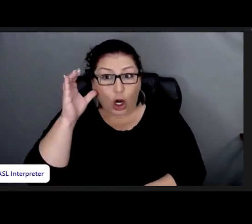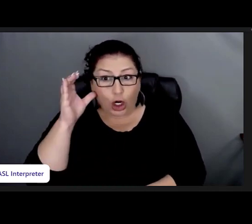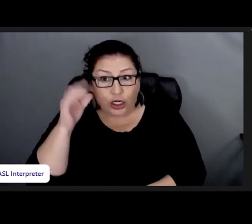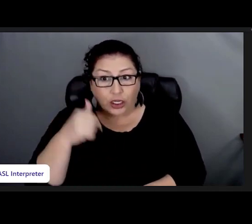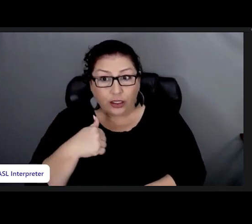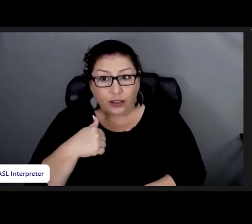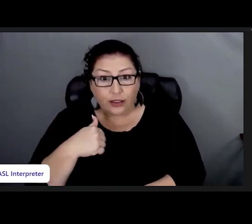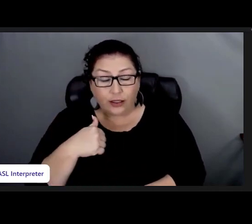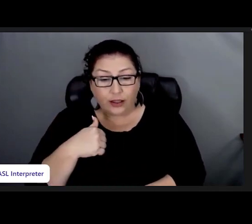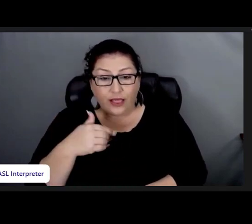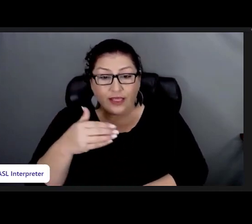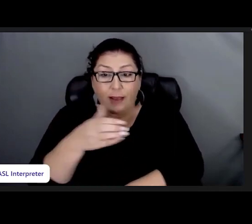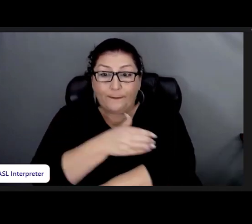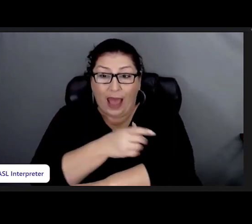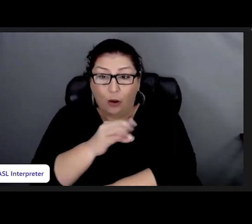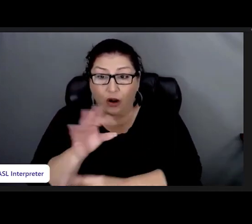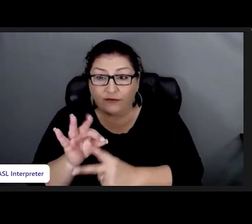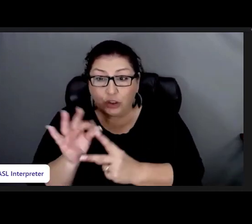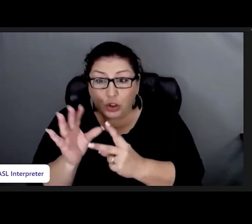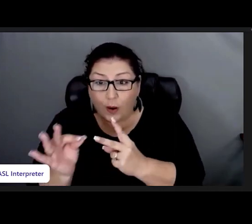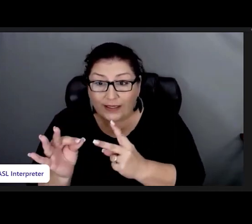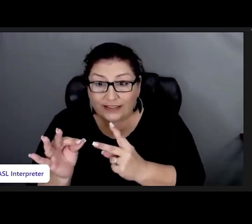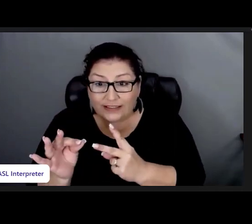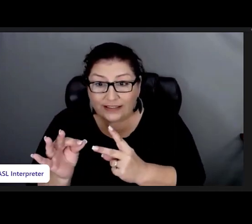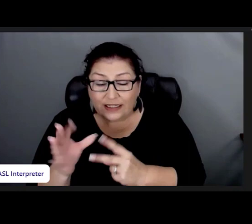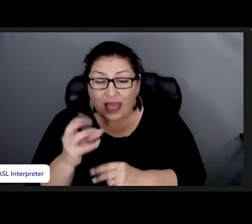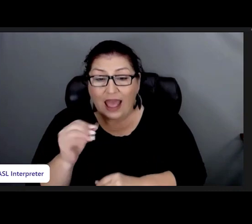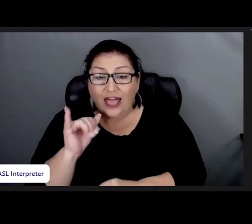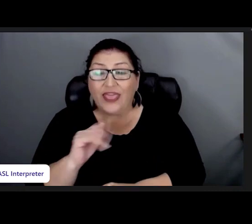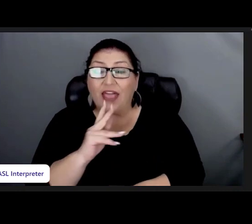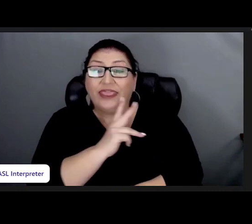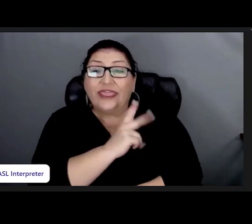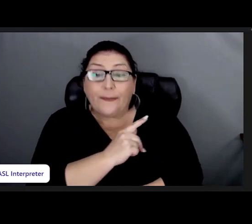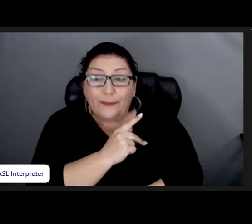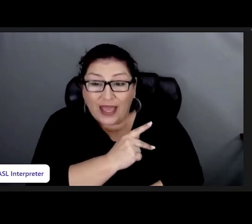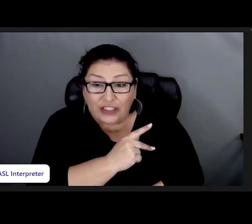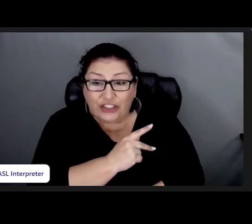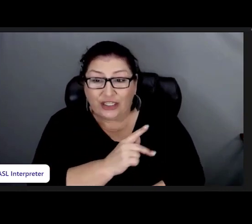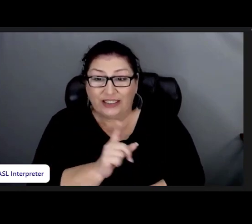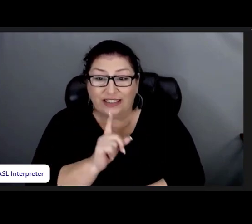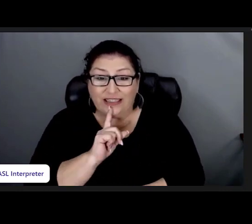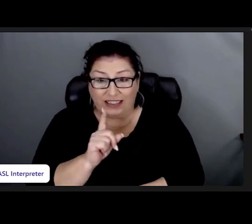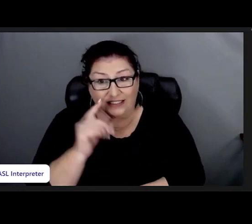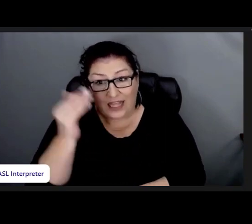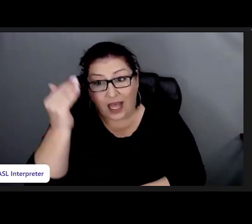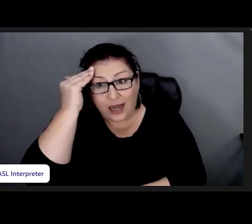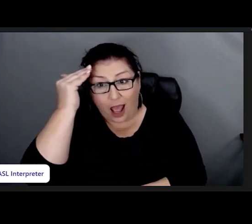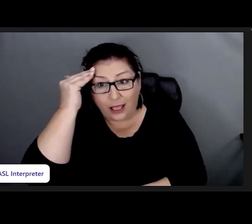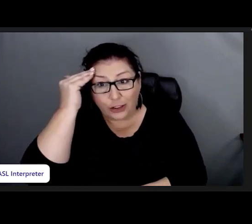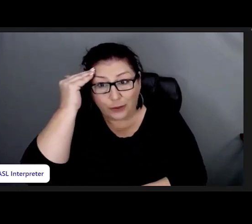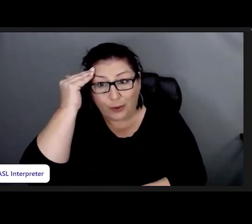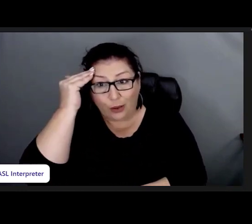The power of choice, and that the patient is a knowledge holder.